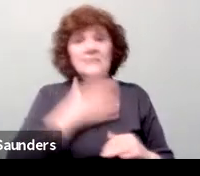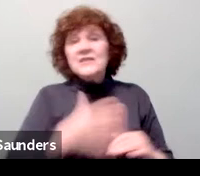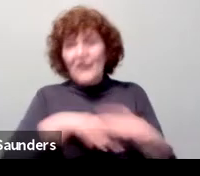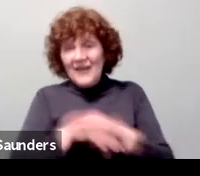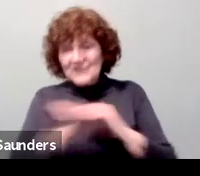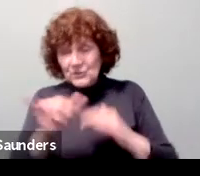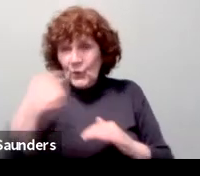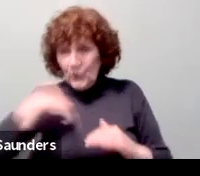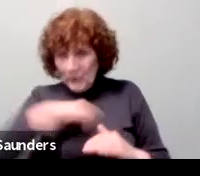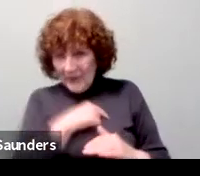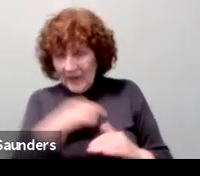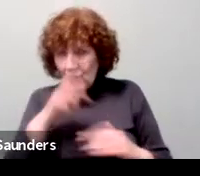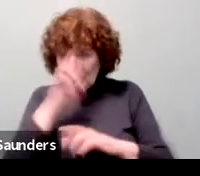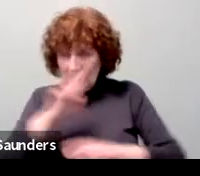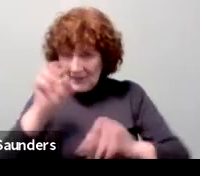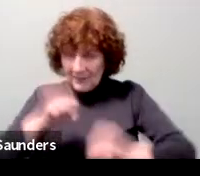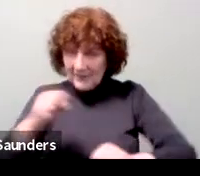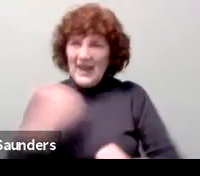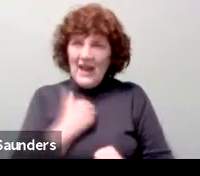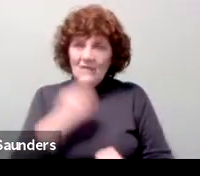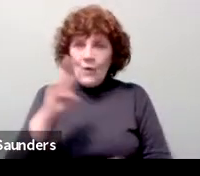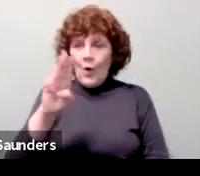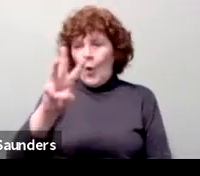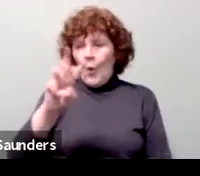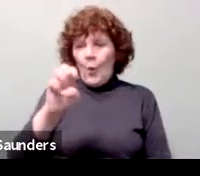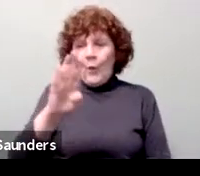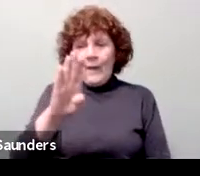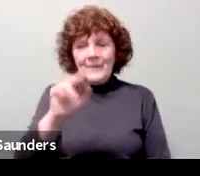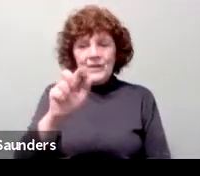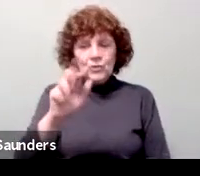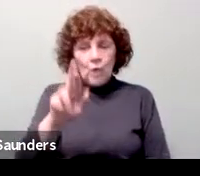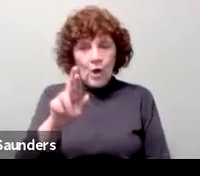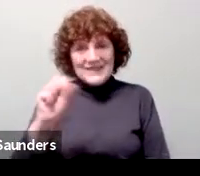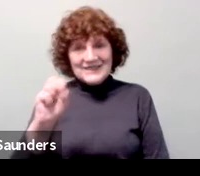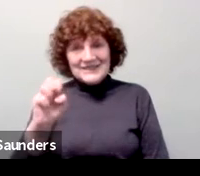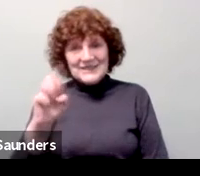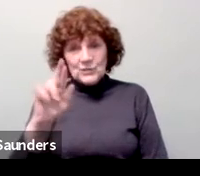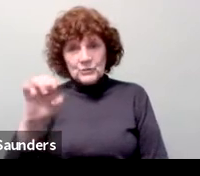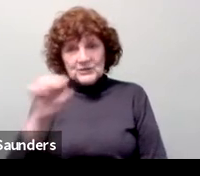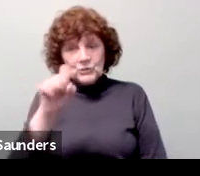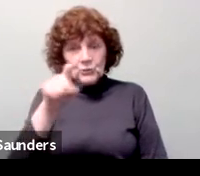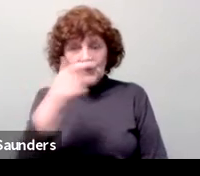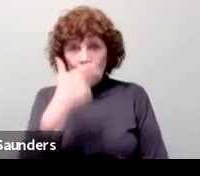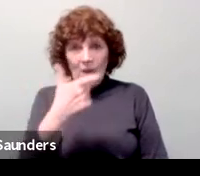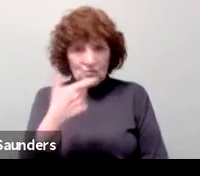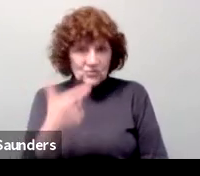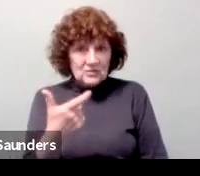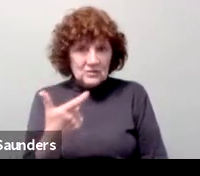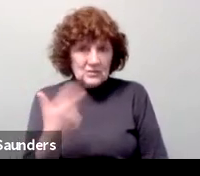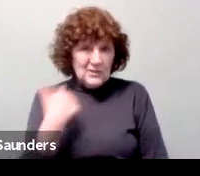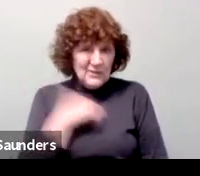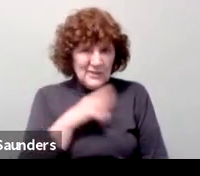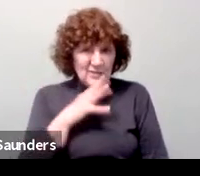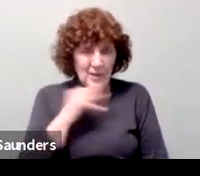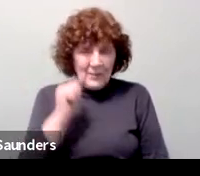Respectability have a whole webinar series that you can visit for this low-hanging fruit, where we give you